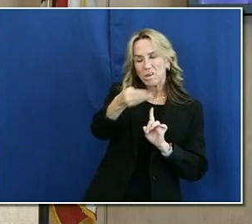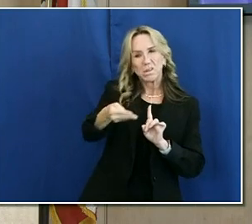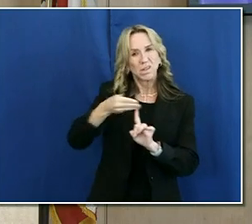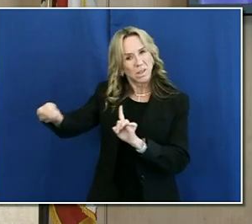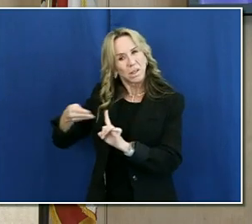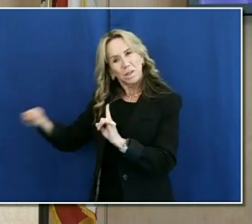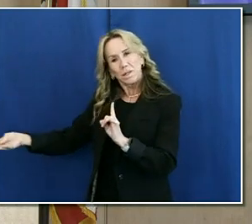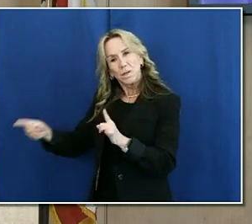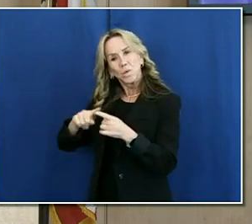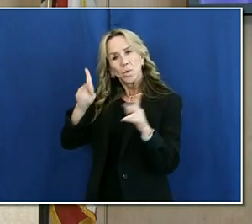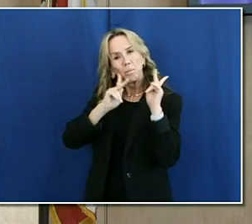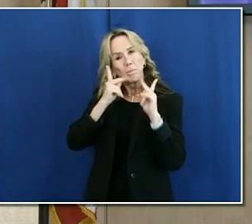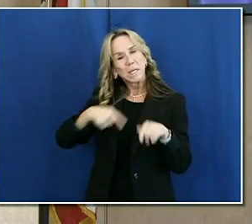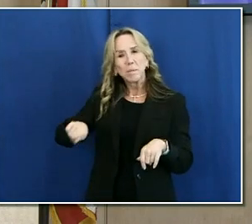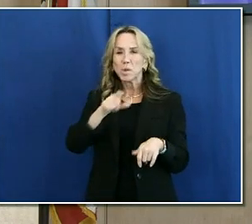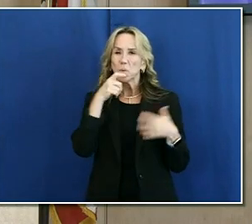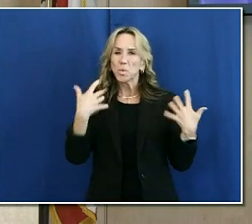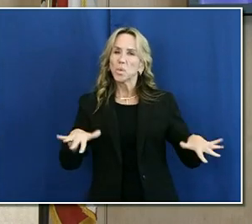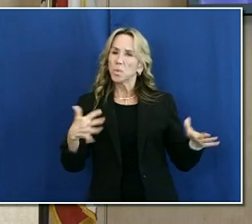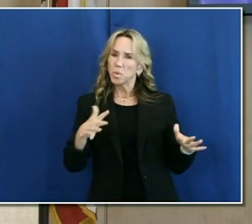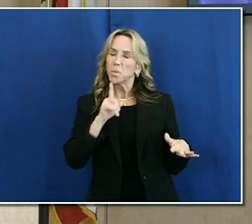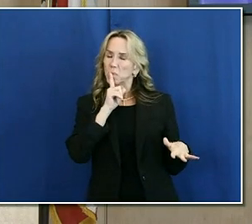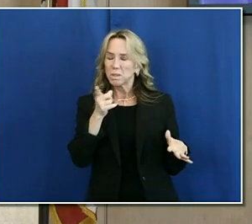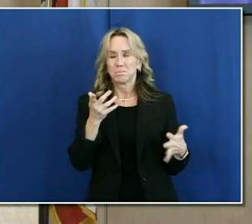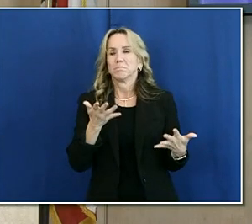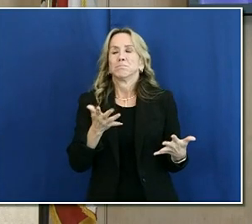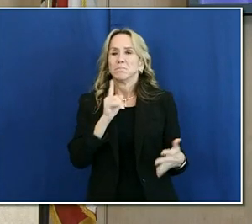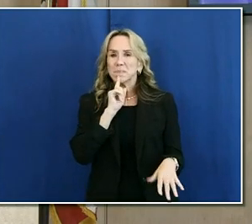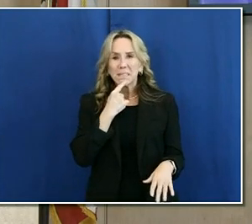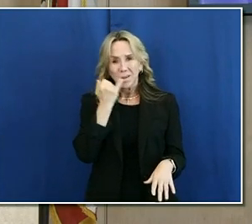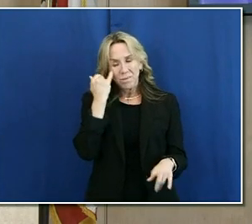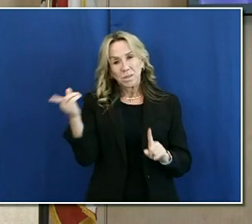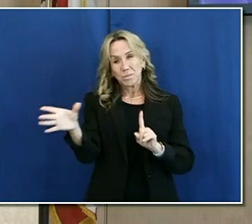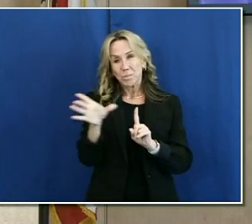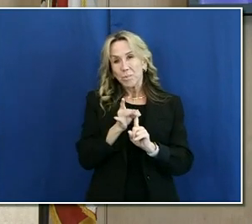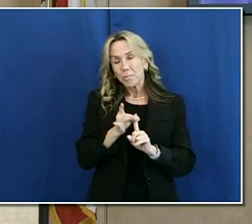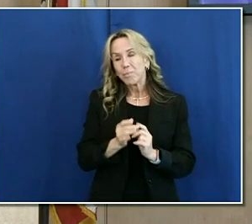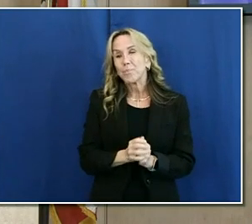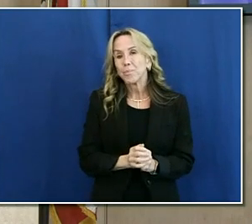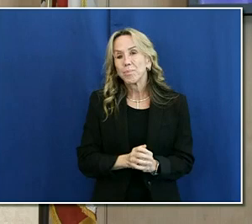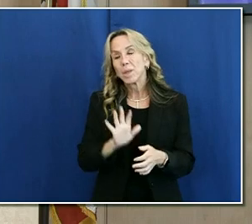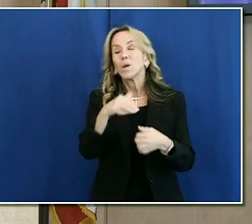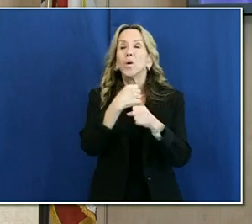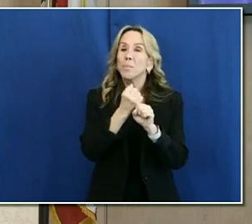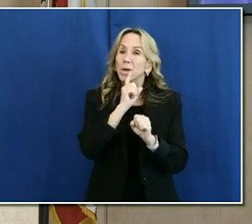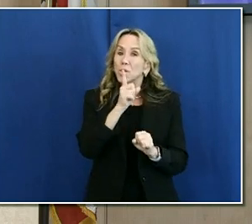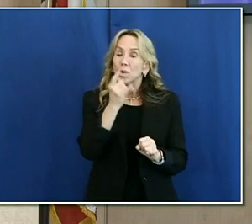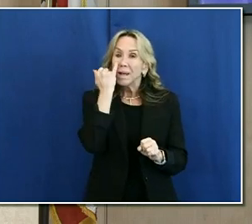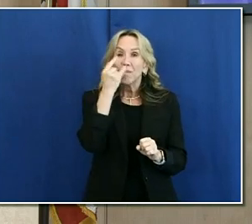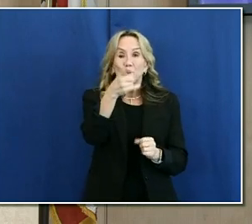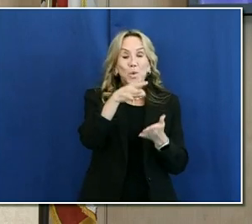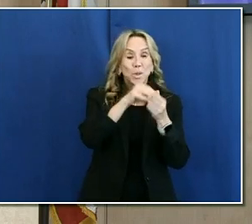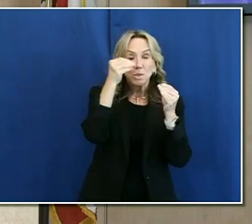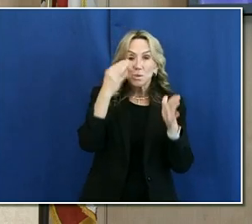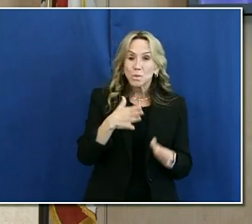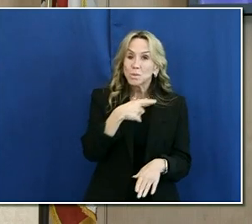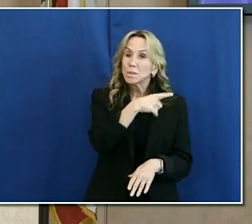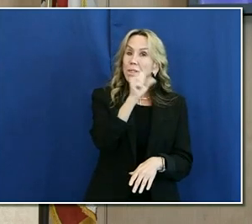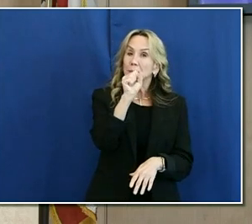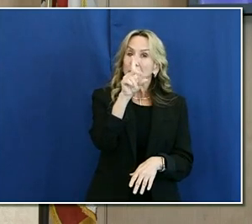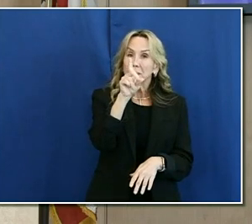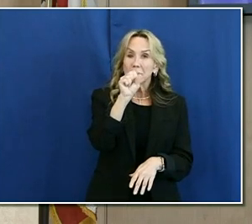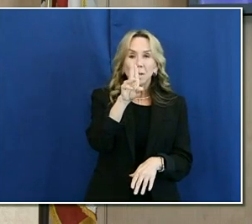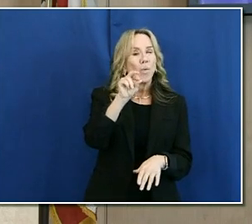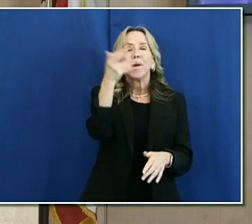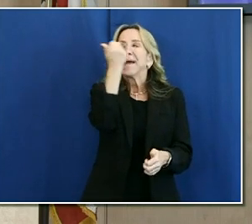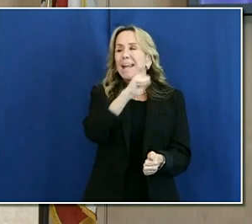at risk for a bad outcome. So please, if you're a student at San Diego State, or actually any of the schools who